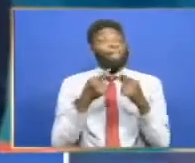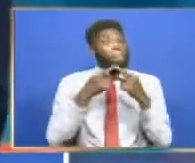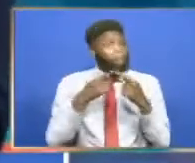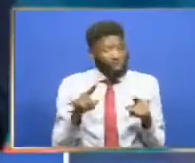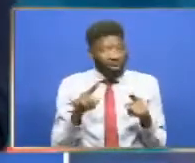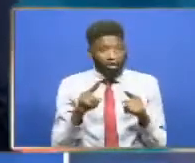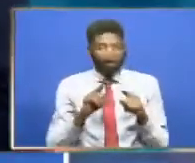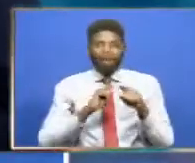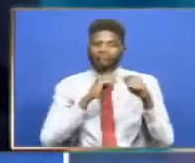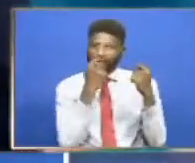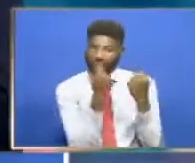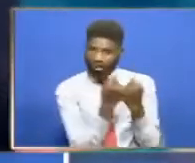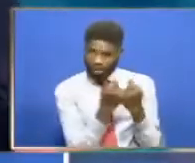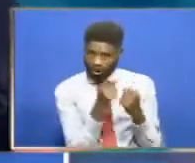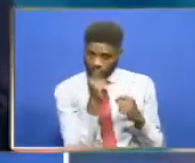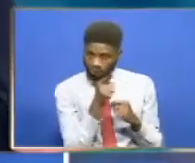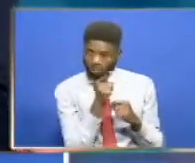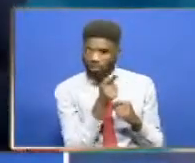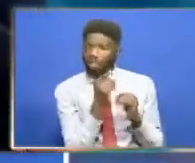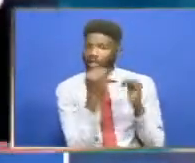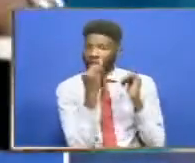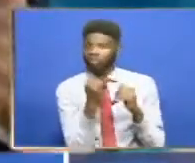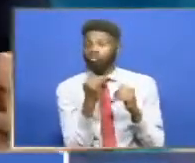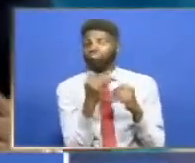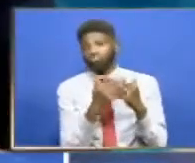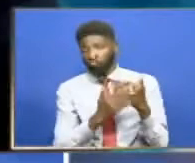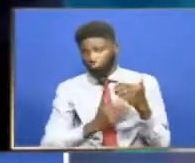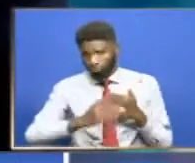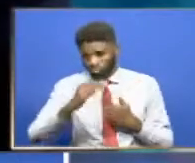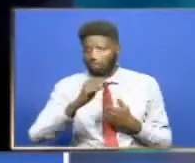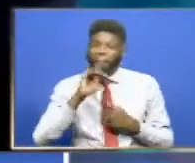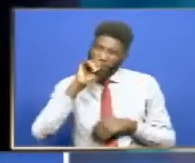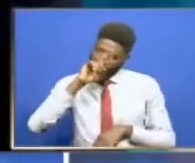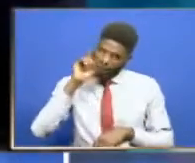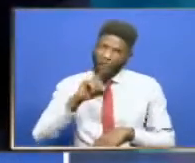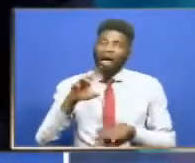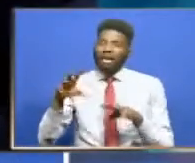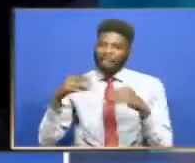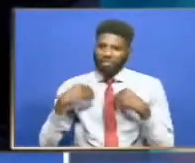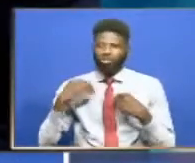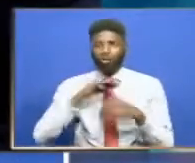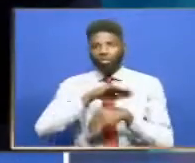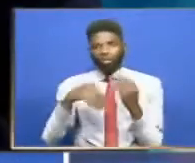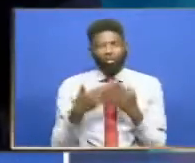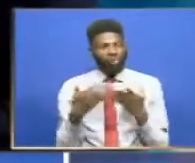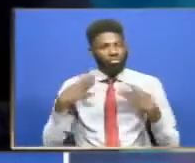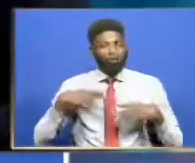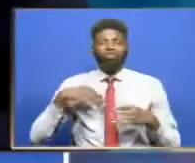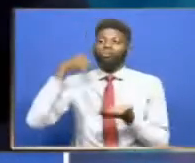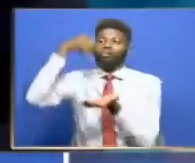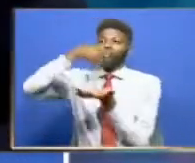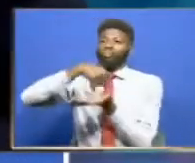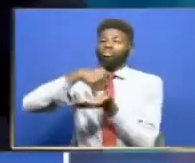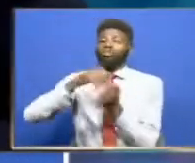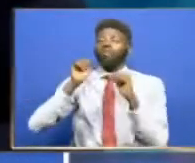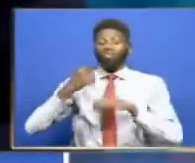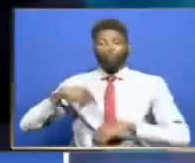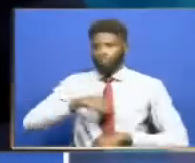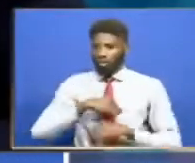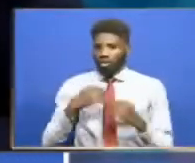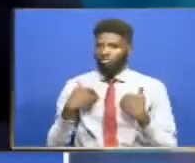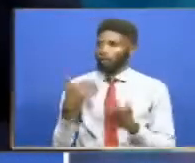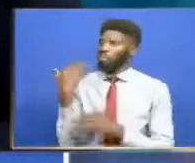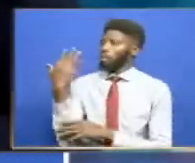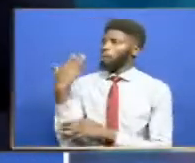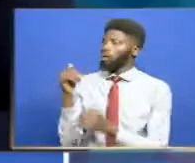team must then move forward to accommodate everybody, mm-hmm. so that we get to have a document that unites